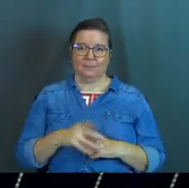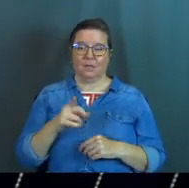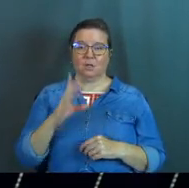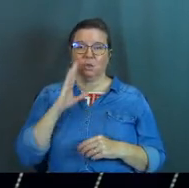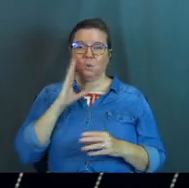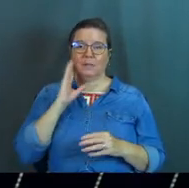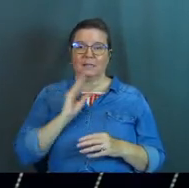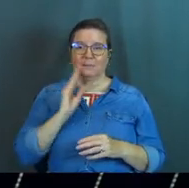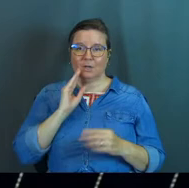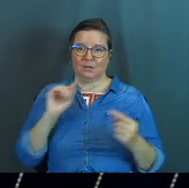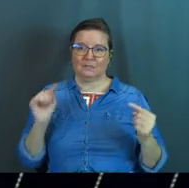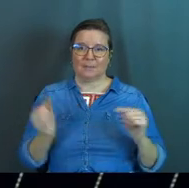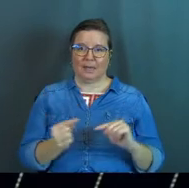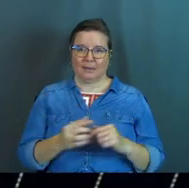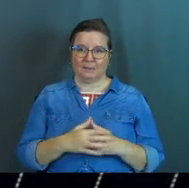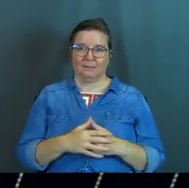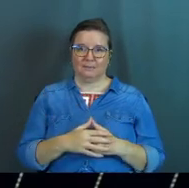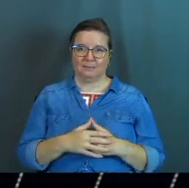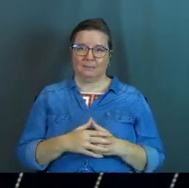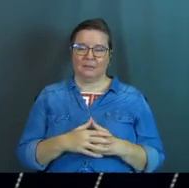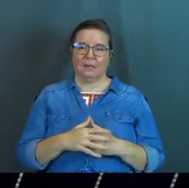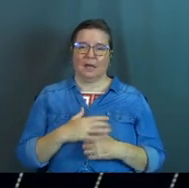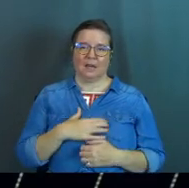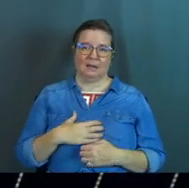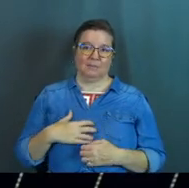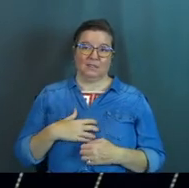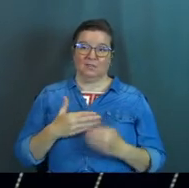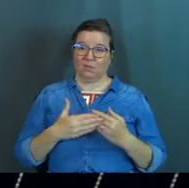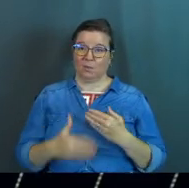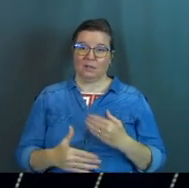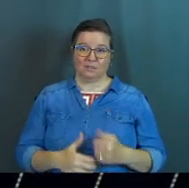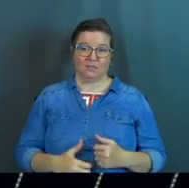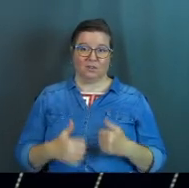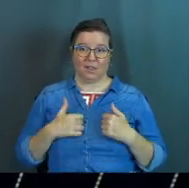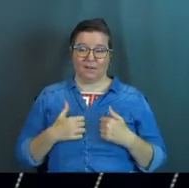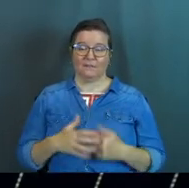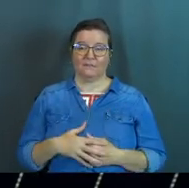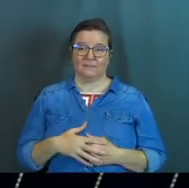and you will experience pain, misery for the rest of your life.